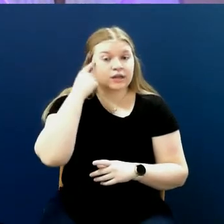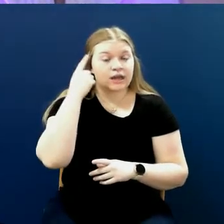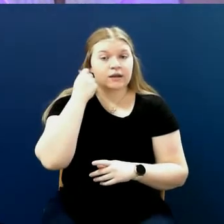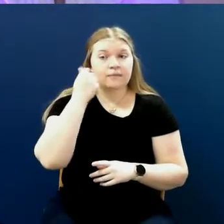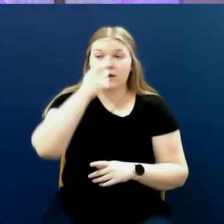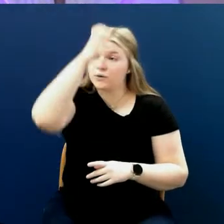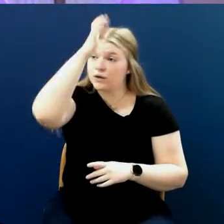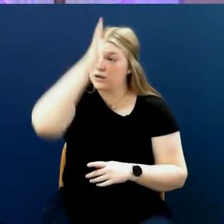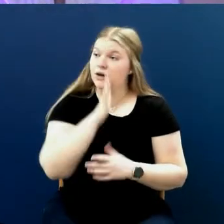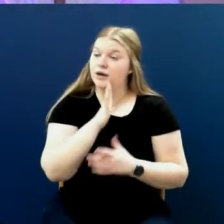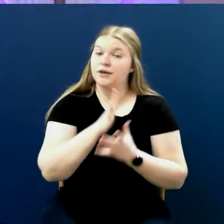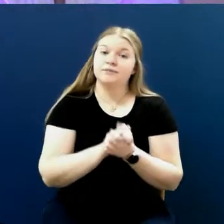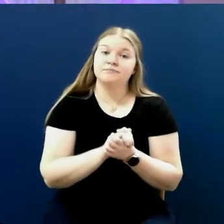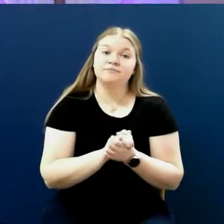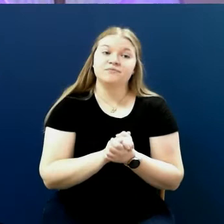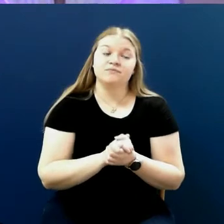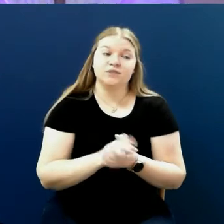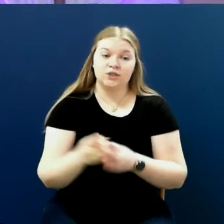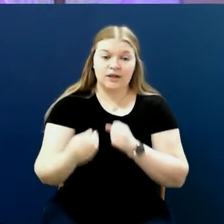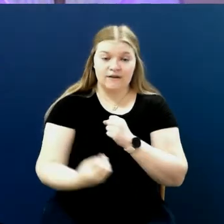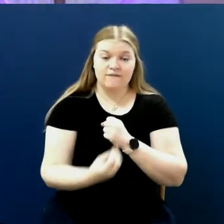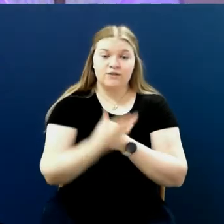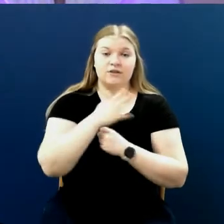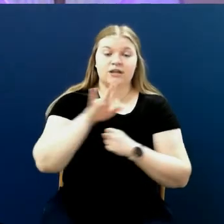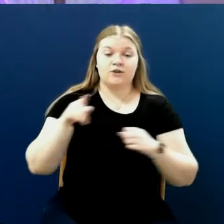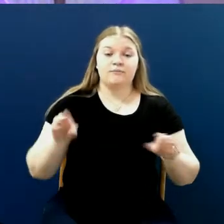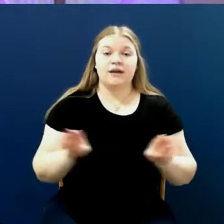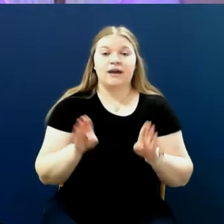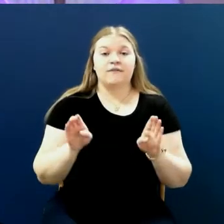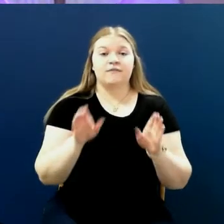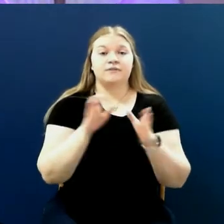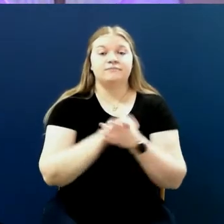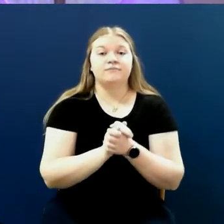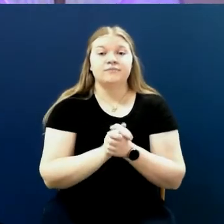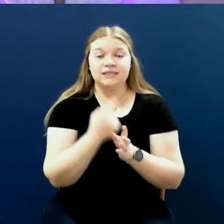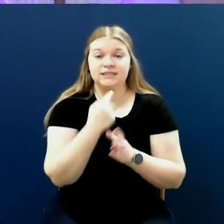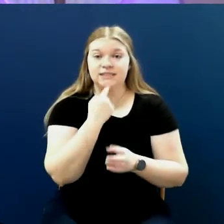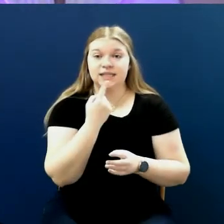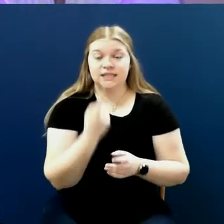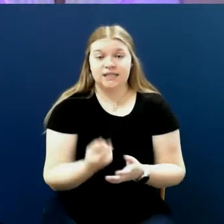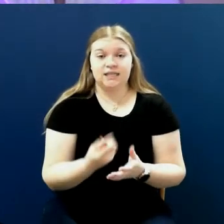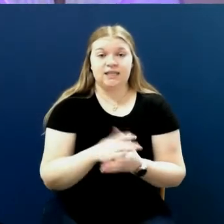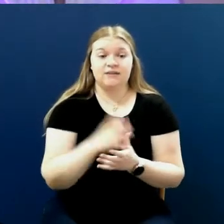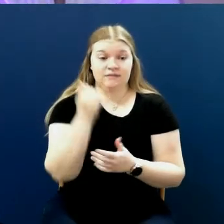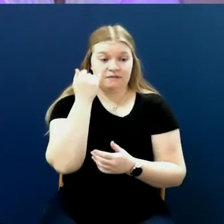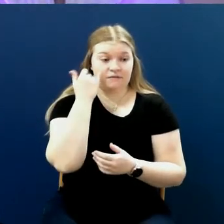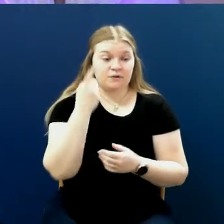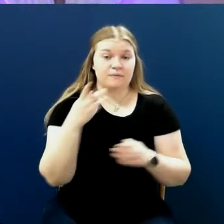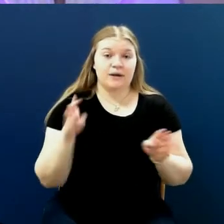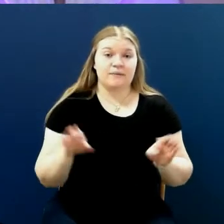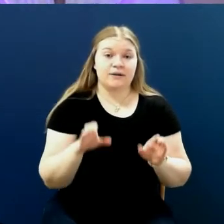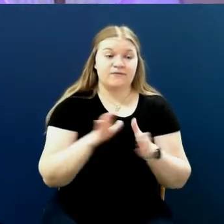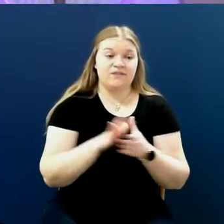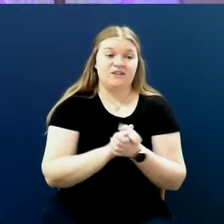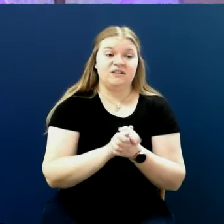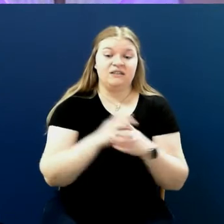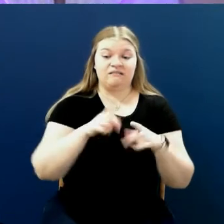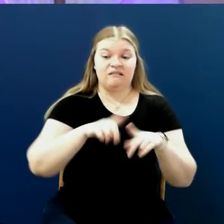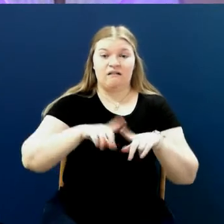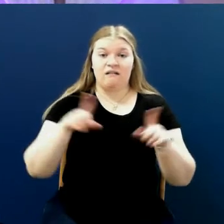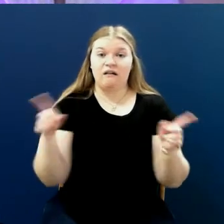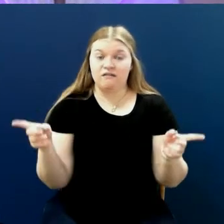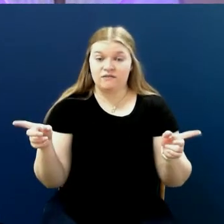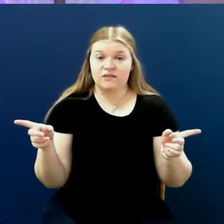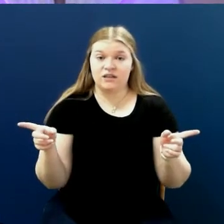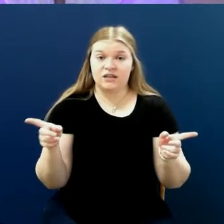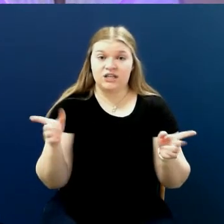God ought to influence how you behave. And let me say this, if your behavior is off, is